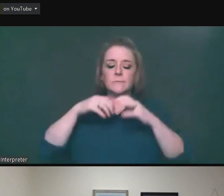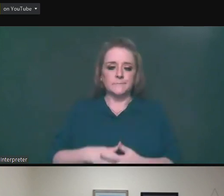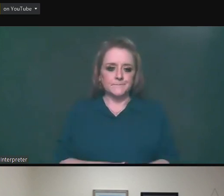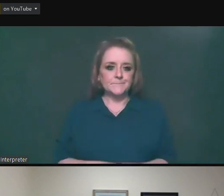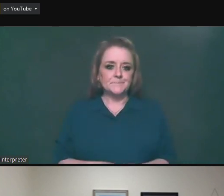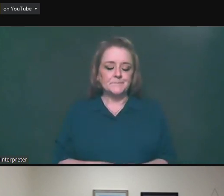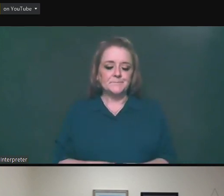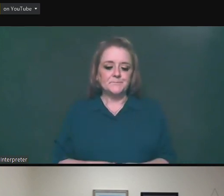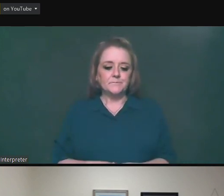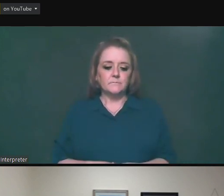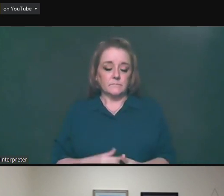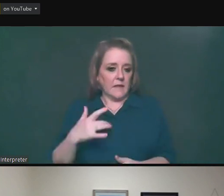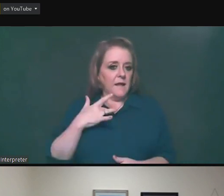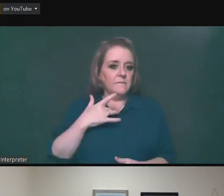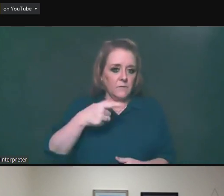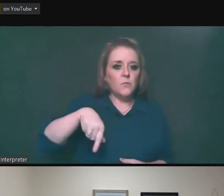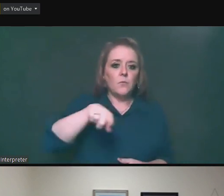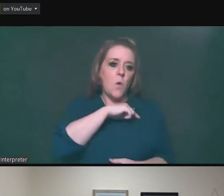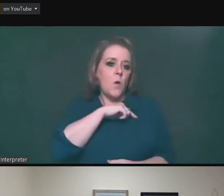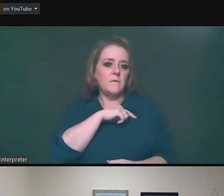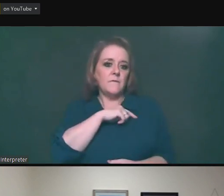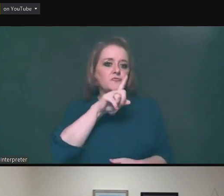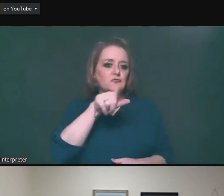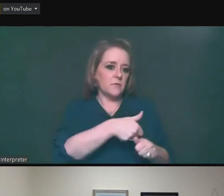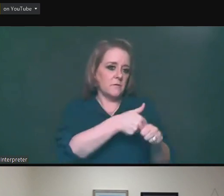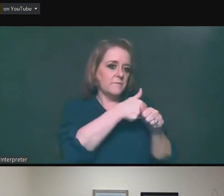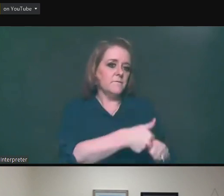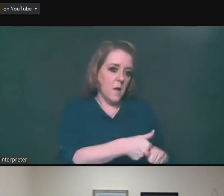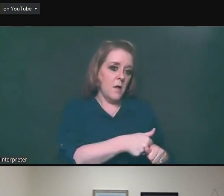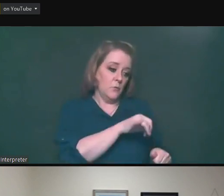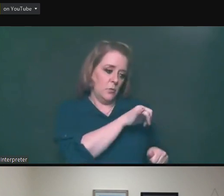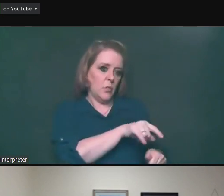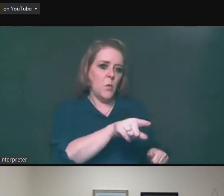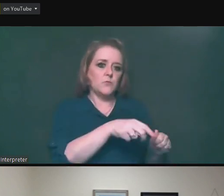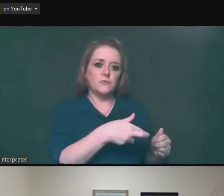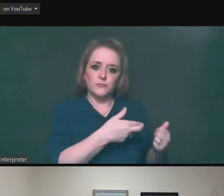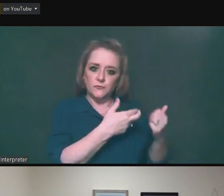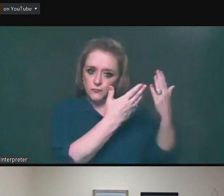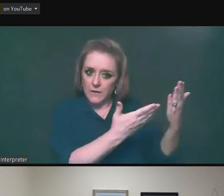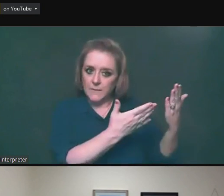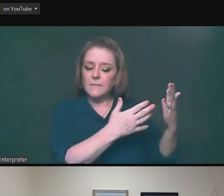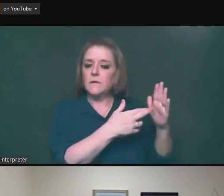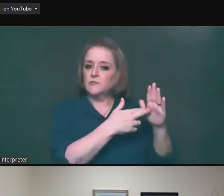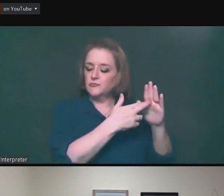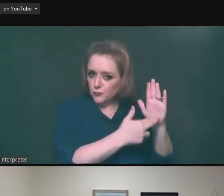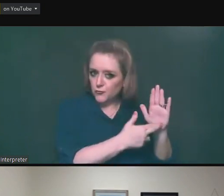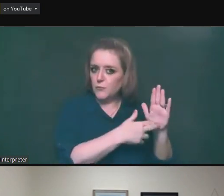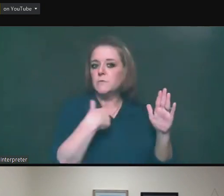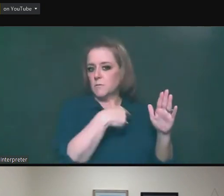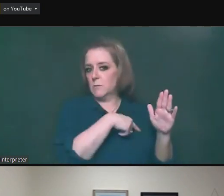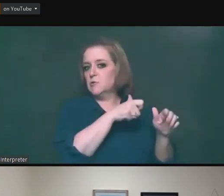I think that we should all be adhering to our recommendations and guidelines.